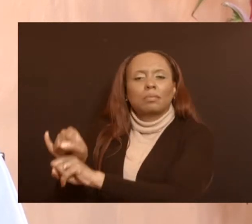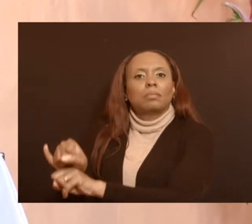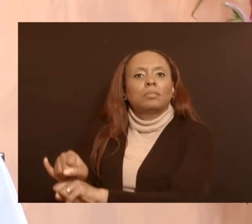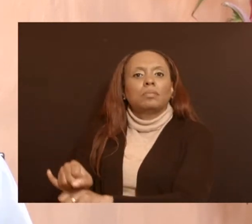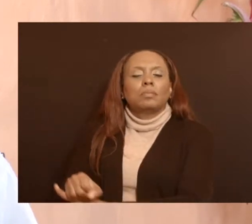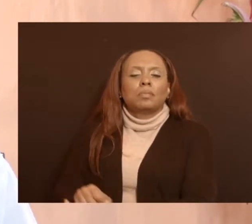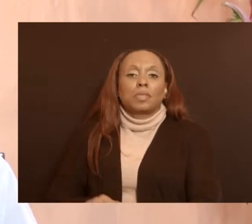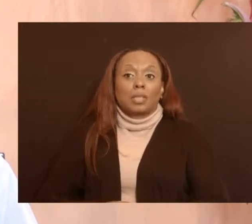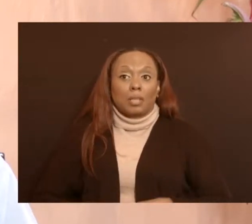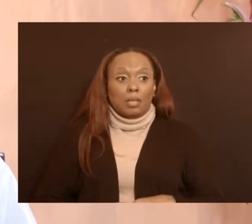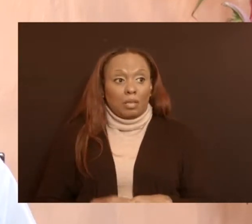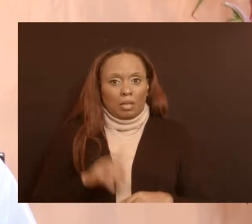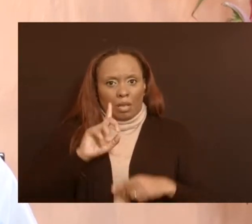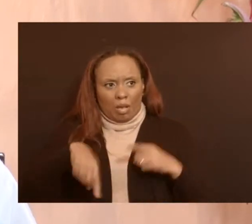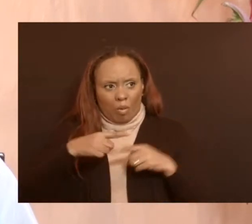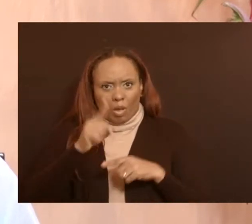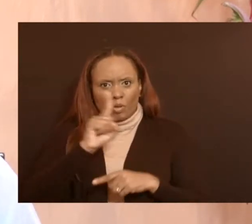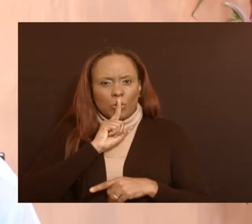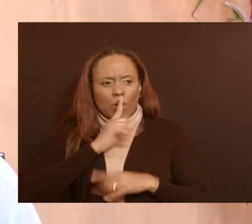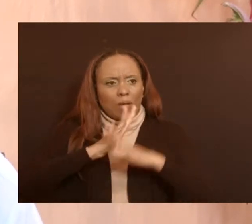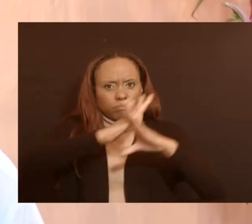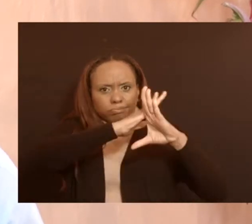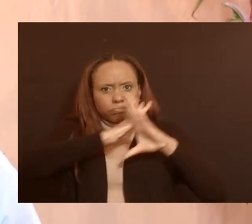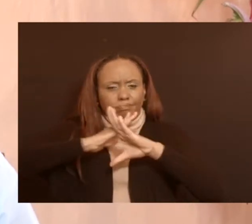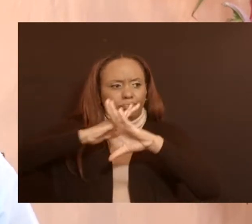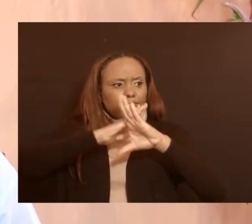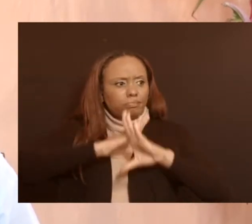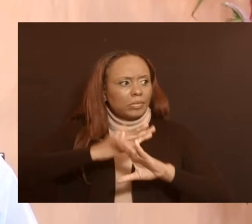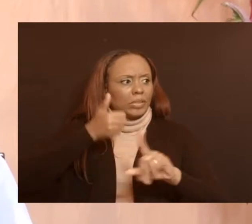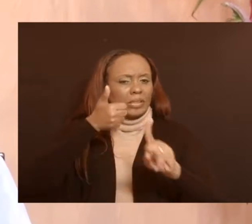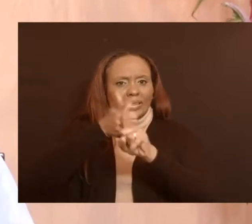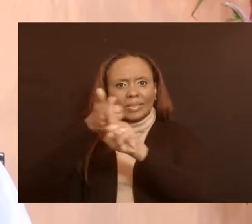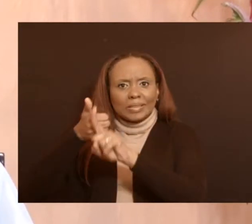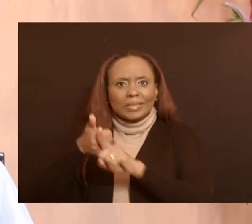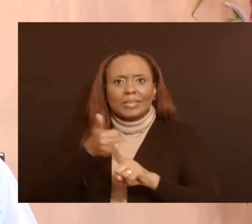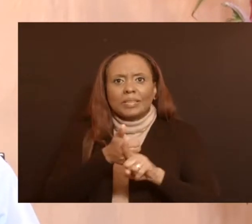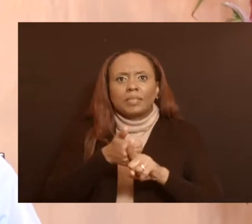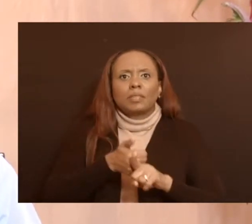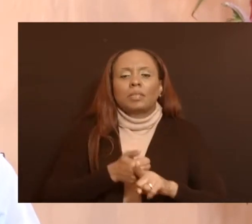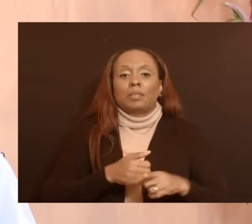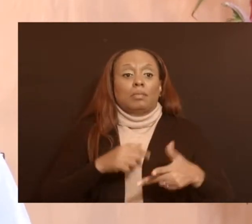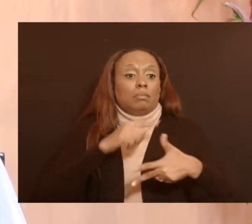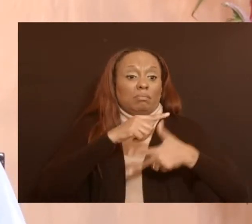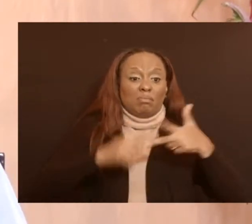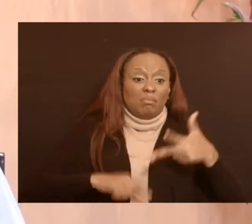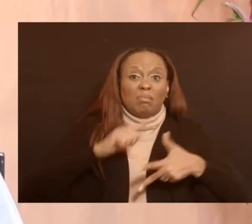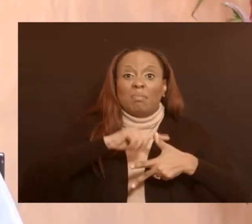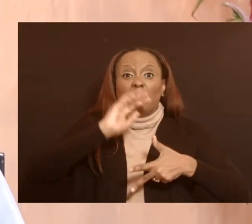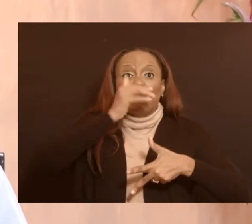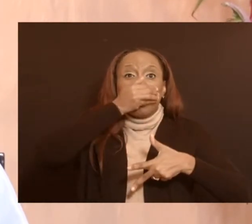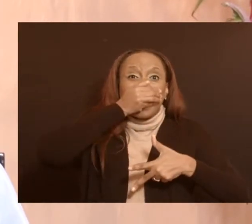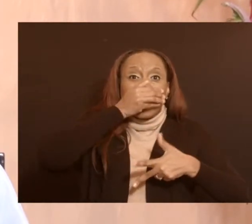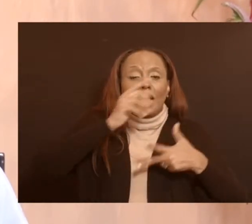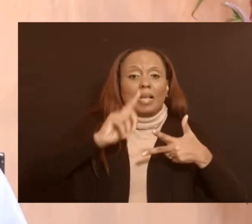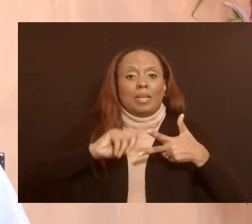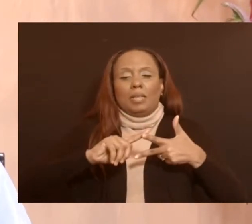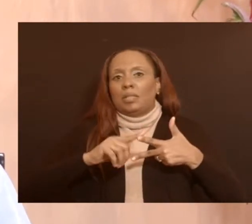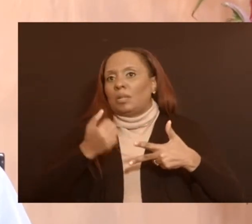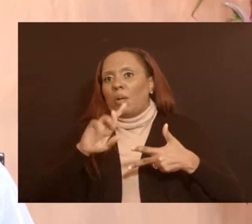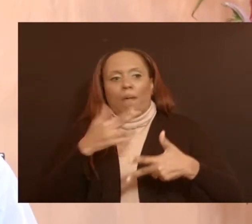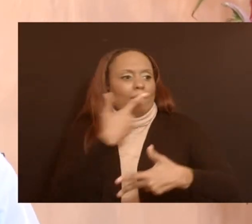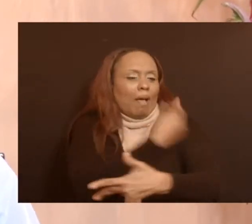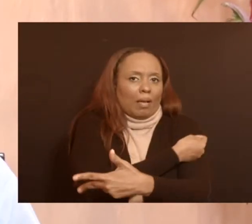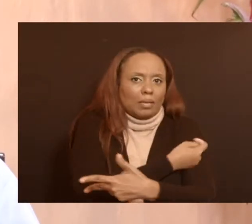is. So once you put up a strong defense to the virus, which is doing all the things, mask wearing and so on, and being